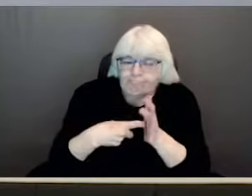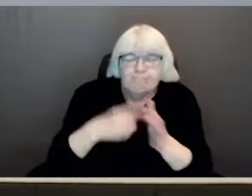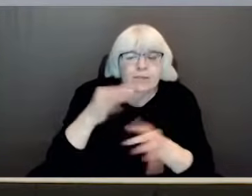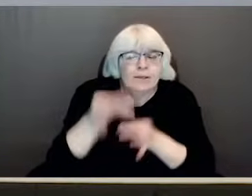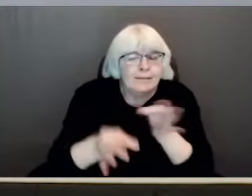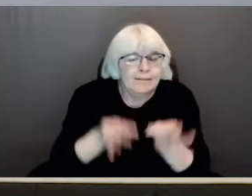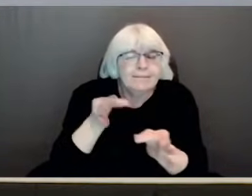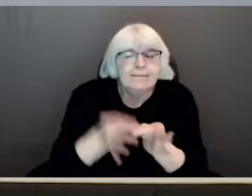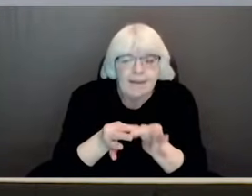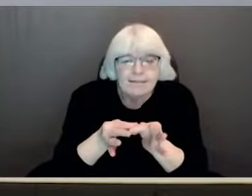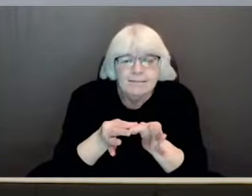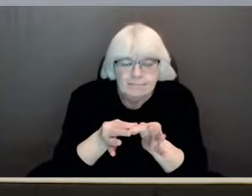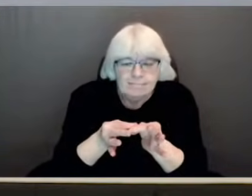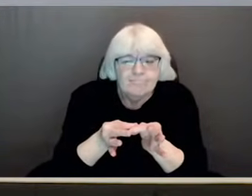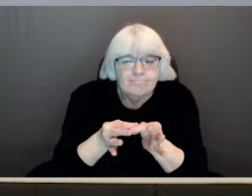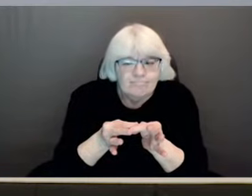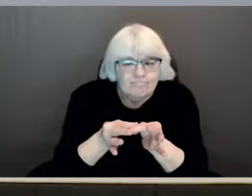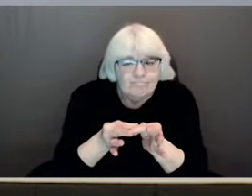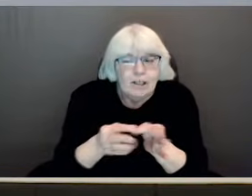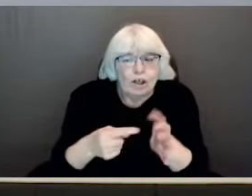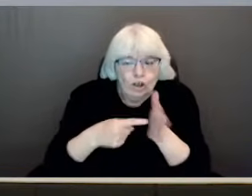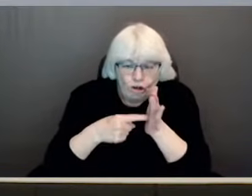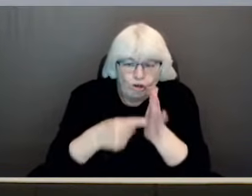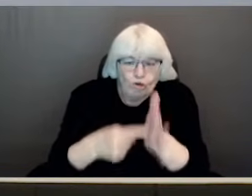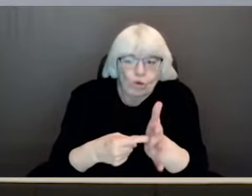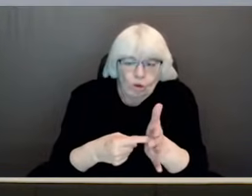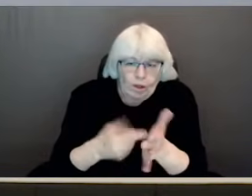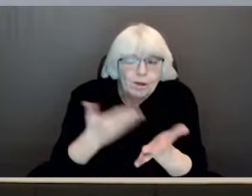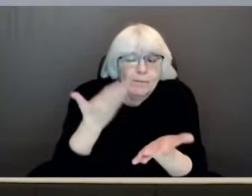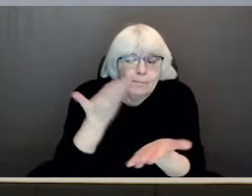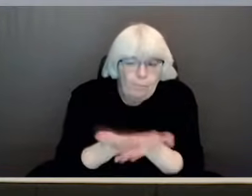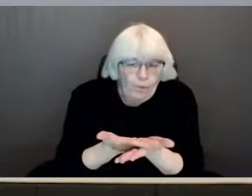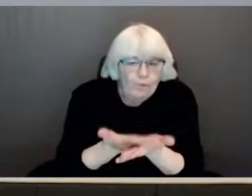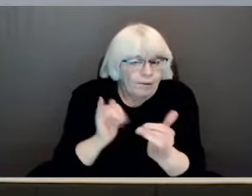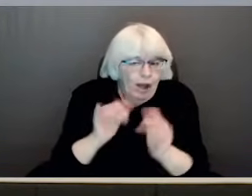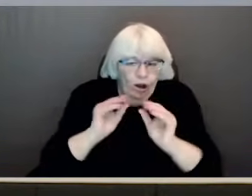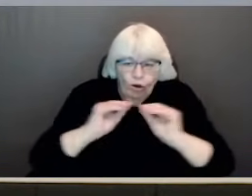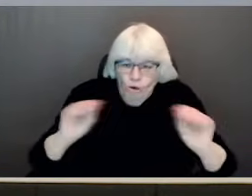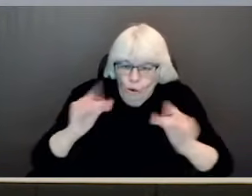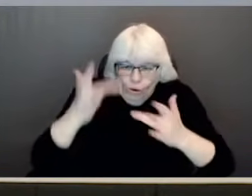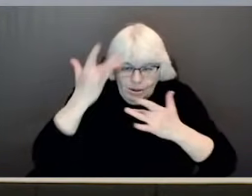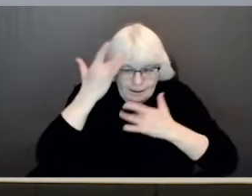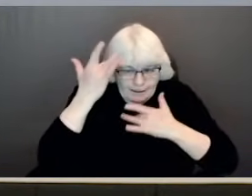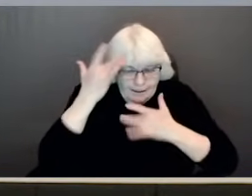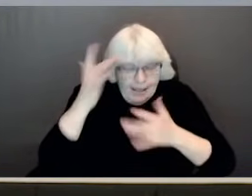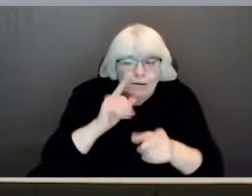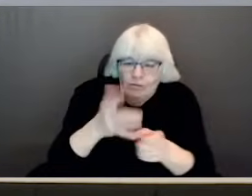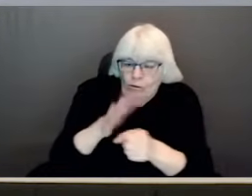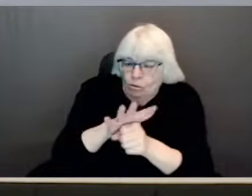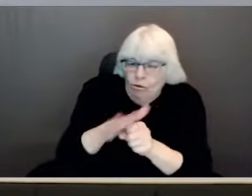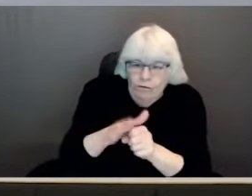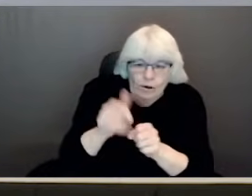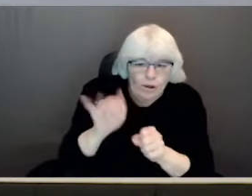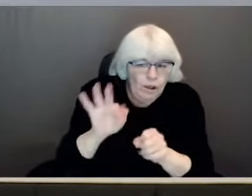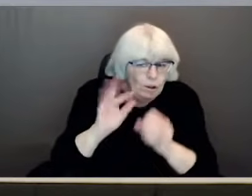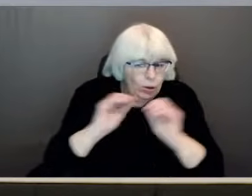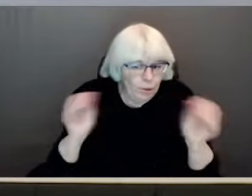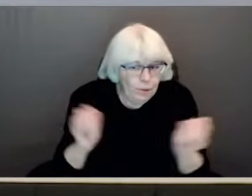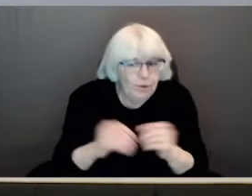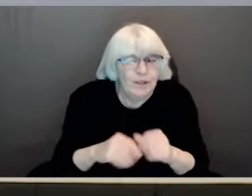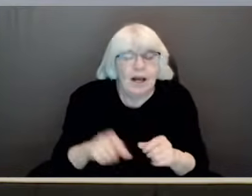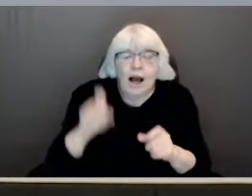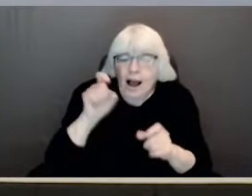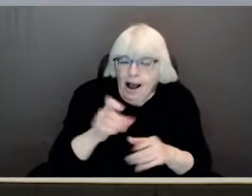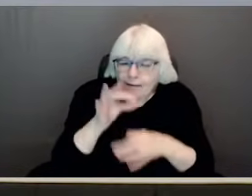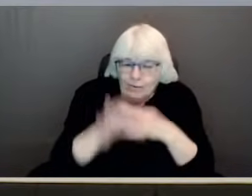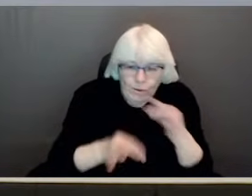young people to be tested again on days 4 and day 8. And so I think that's the first thing that's really important. I think that a lot of the teams